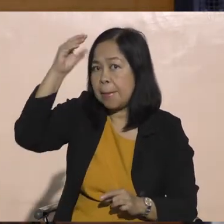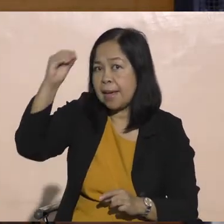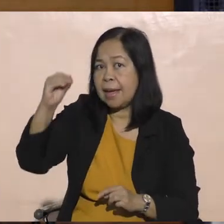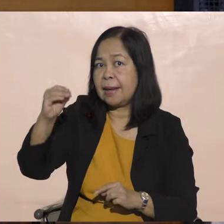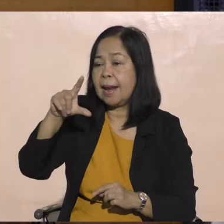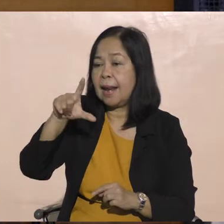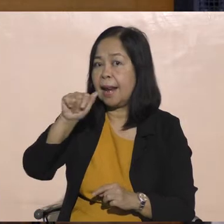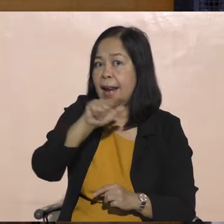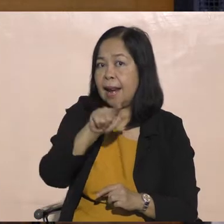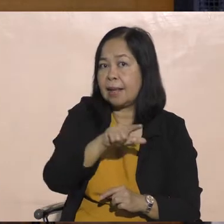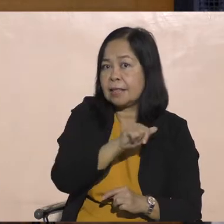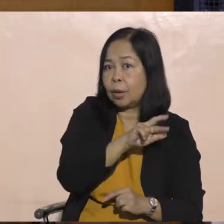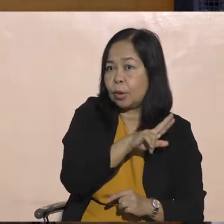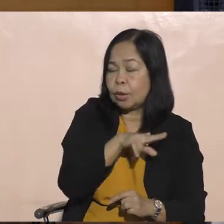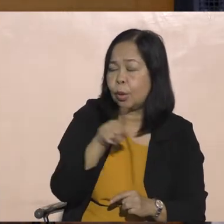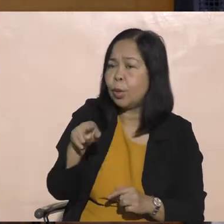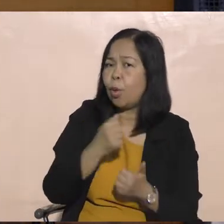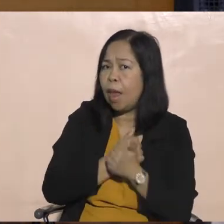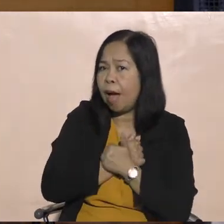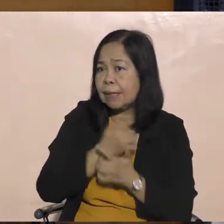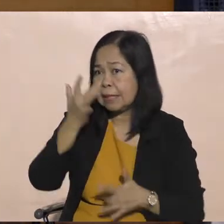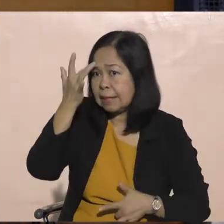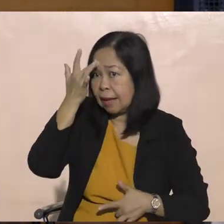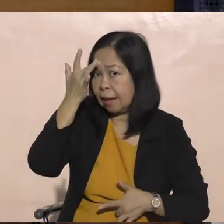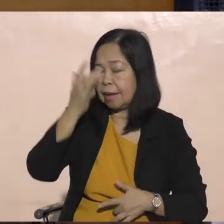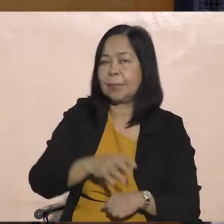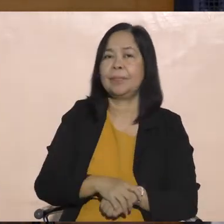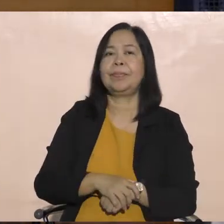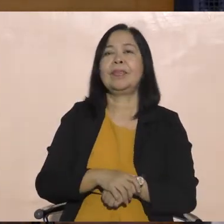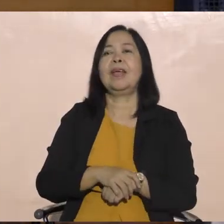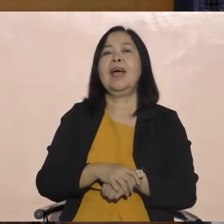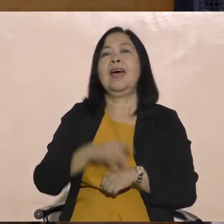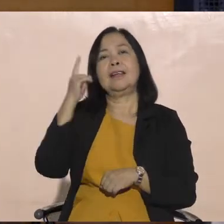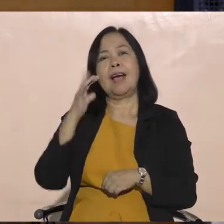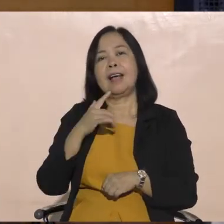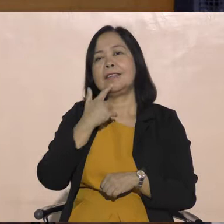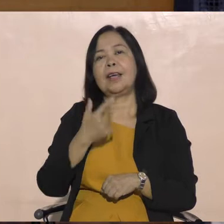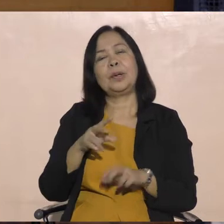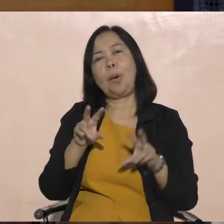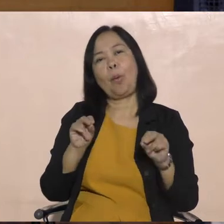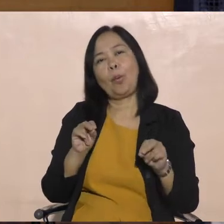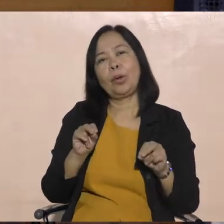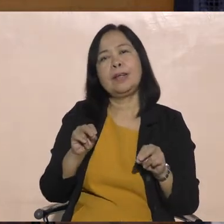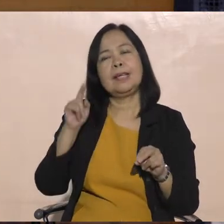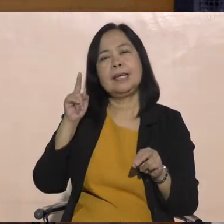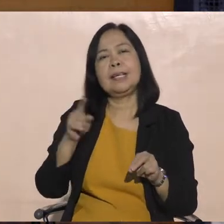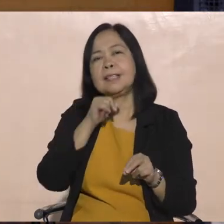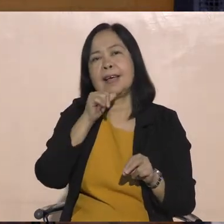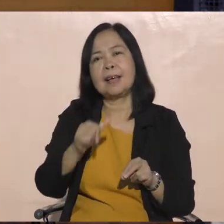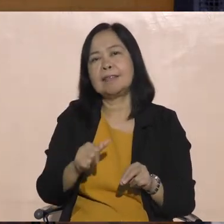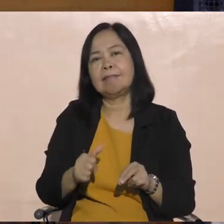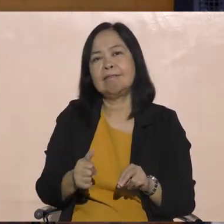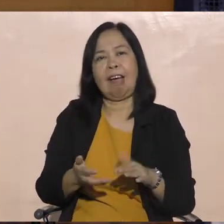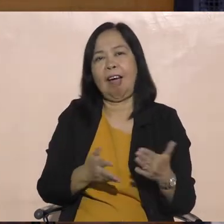it is for God's glory, so that God's Son may be glorified through it." Hallelujah. May the Lord add